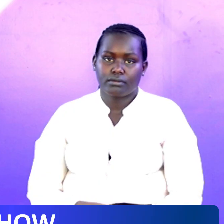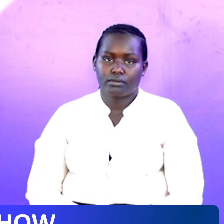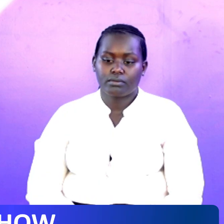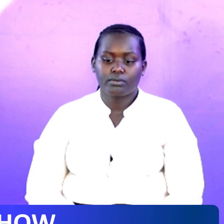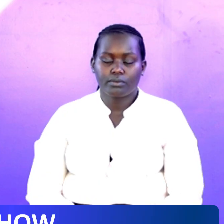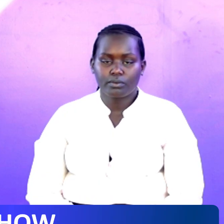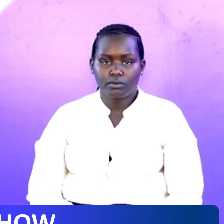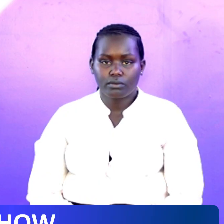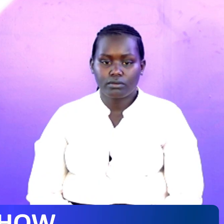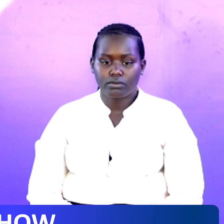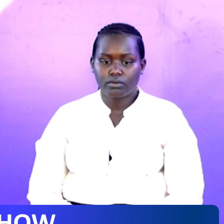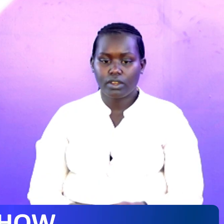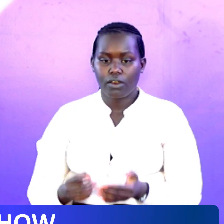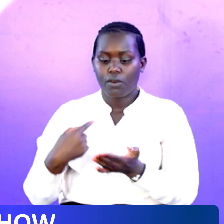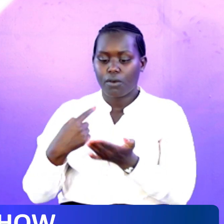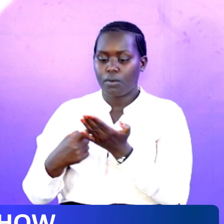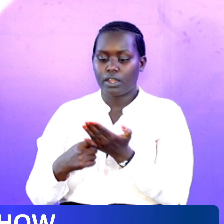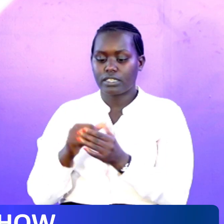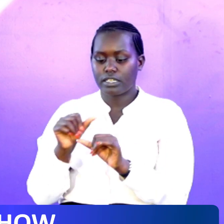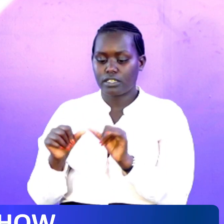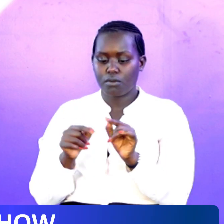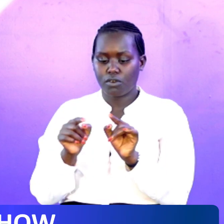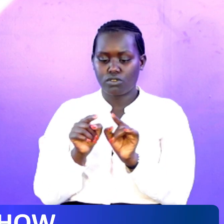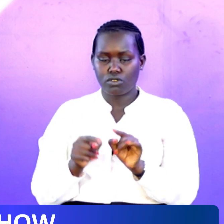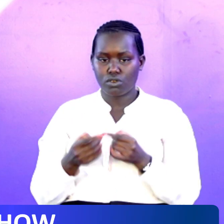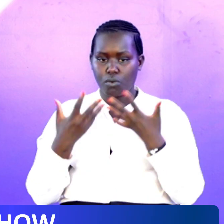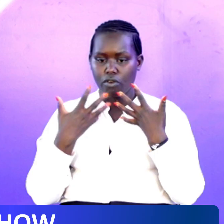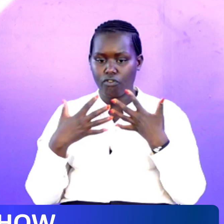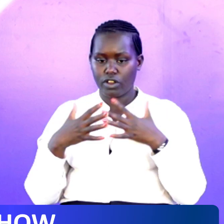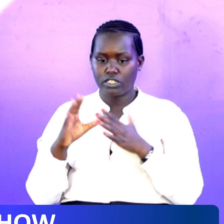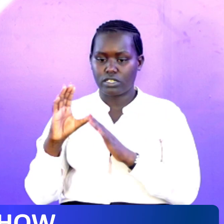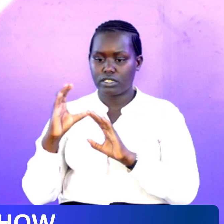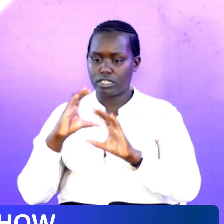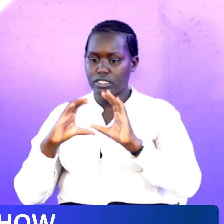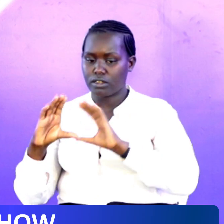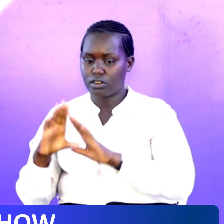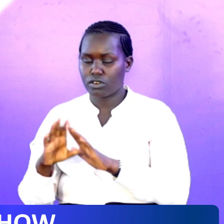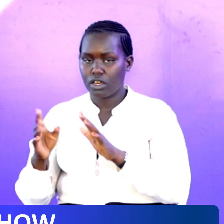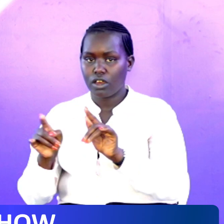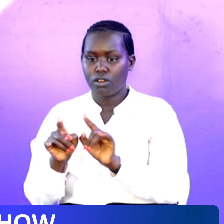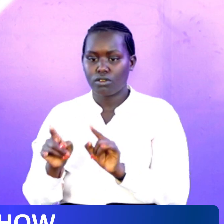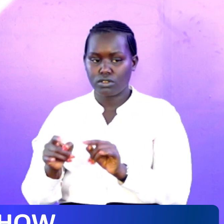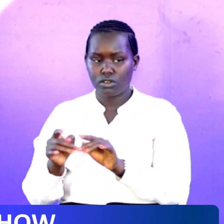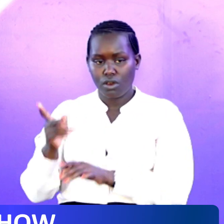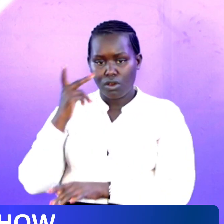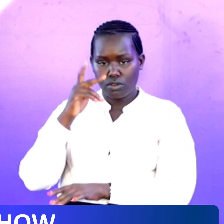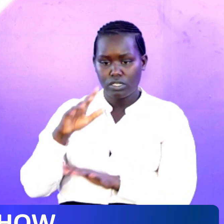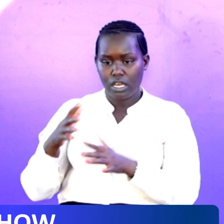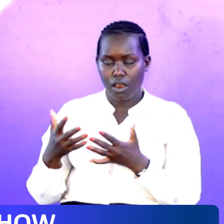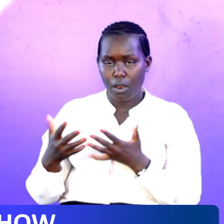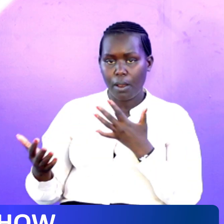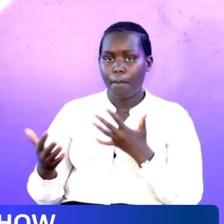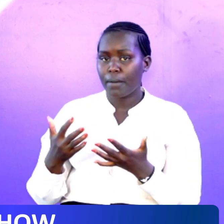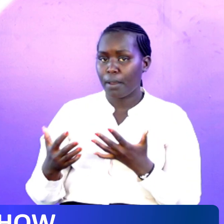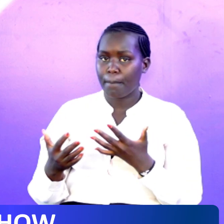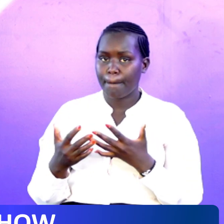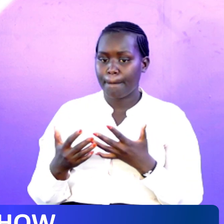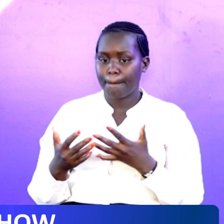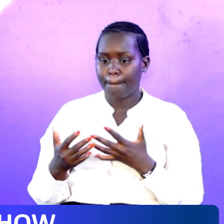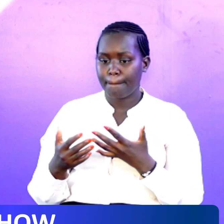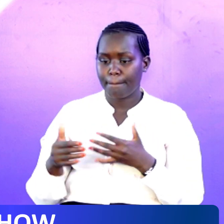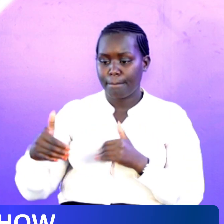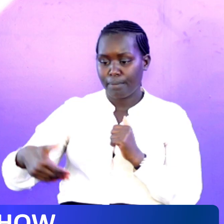That is what we're going to be talking about, as we will also be winding up the conversation and also just getting to see, it seems like, not it seems, it is the young